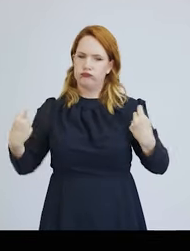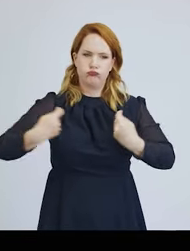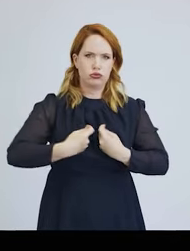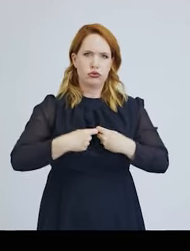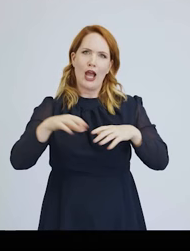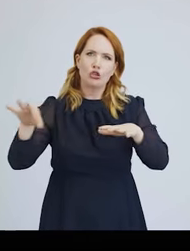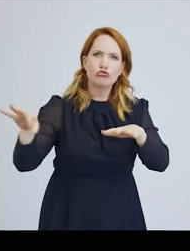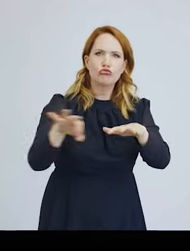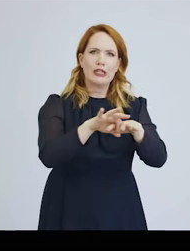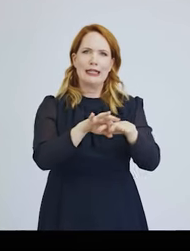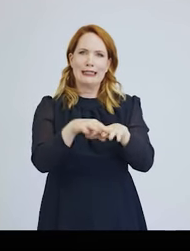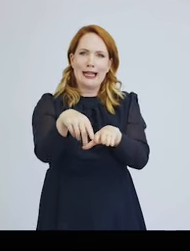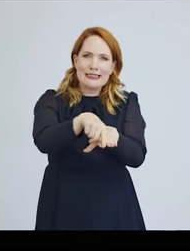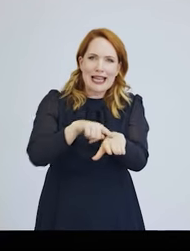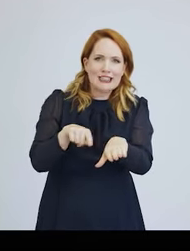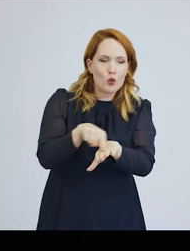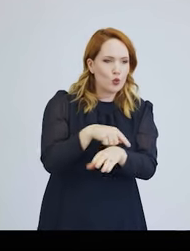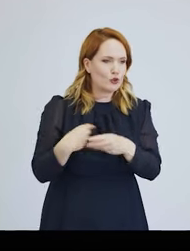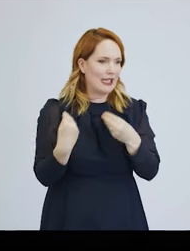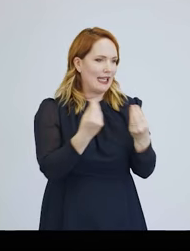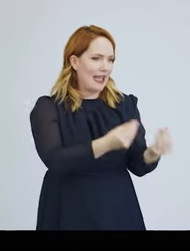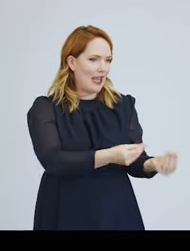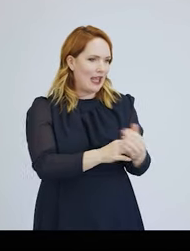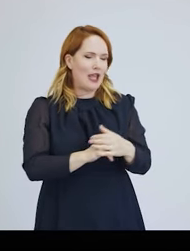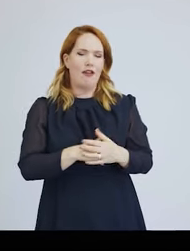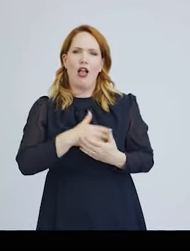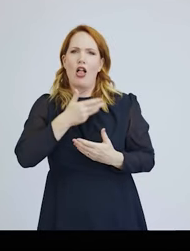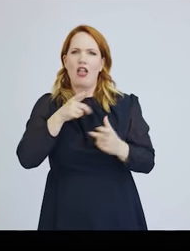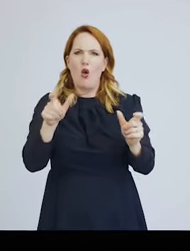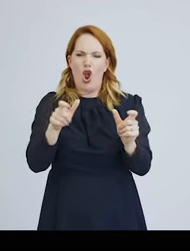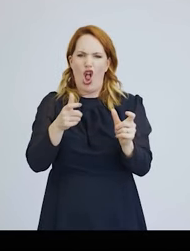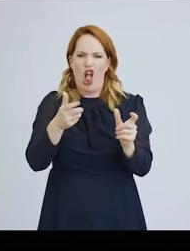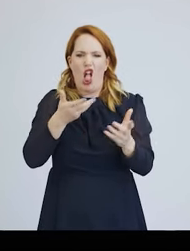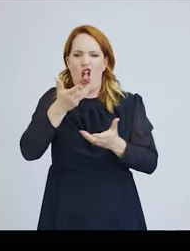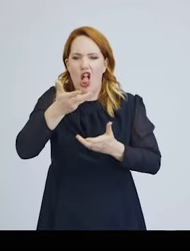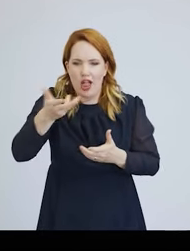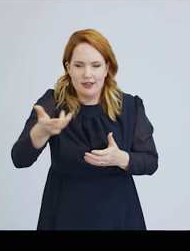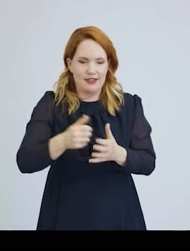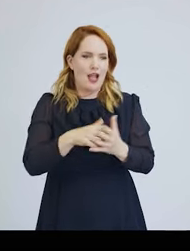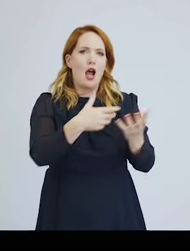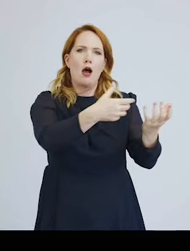the best robe and put it on him. Put a ring on his finger and sandals on his feet.